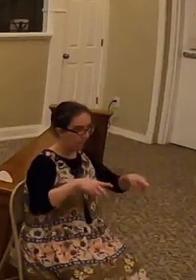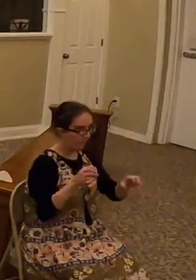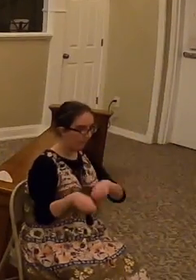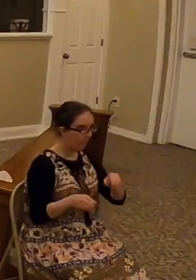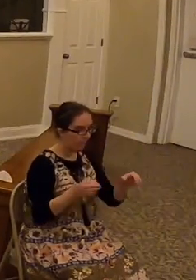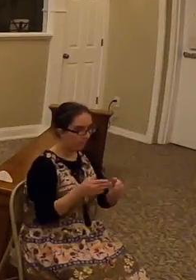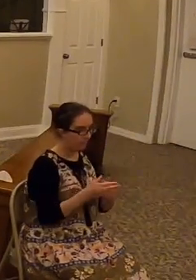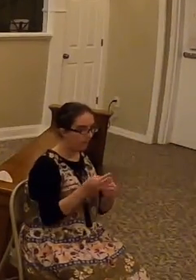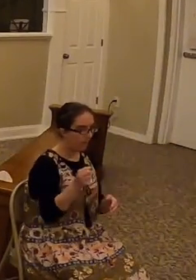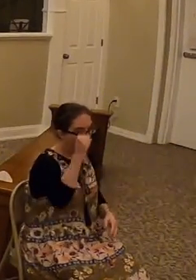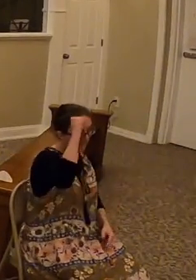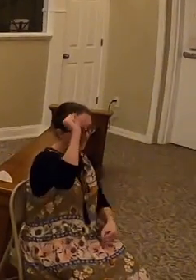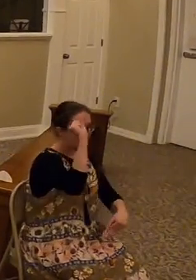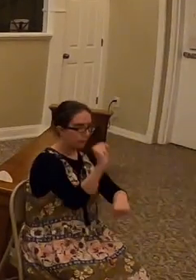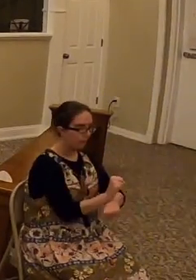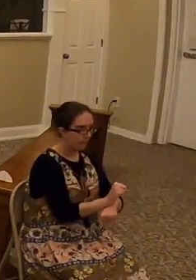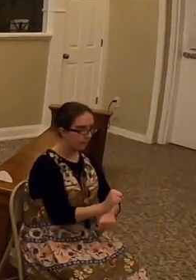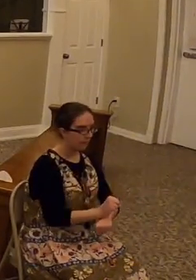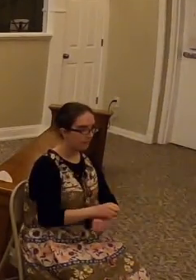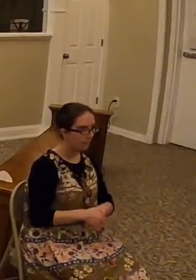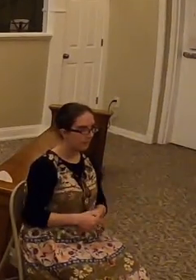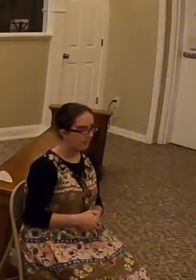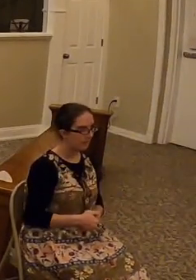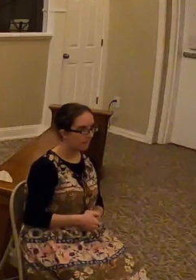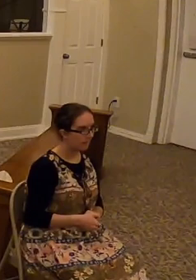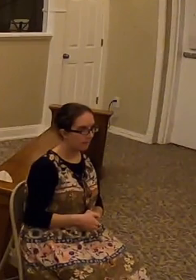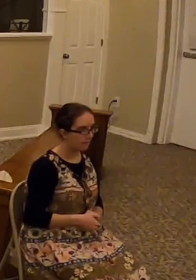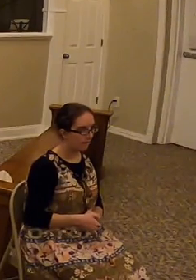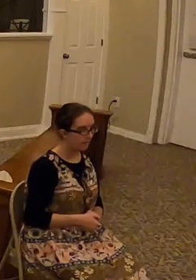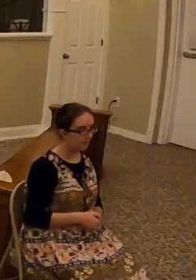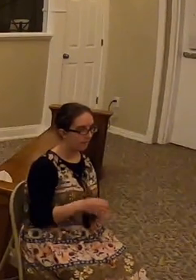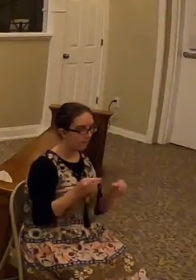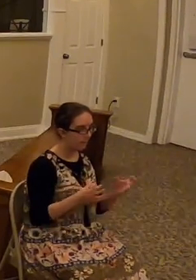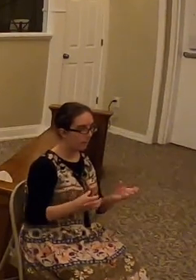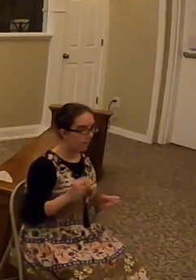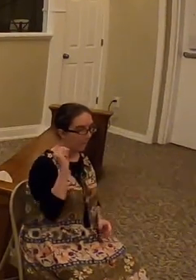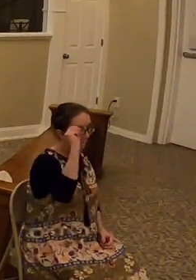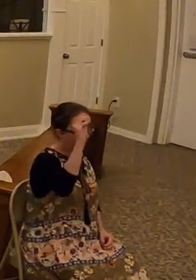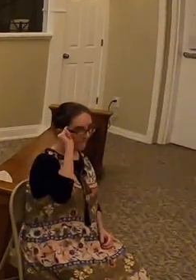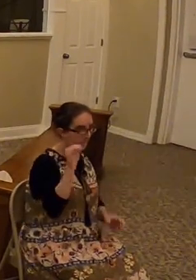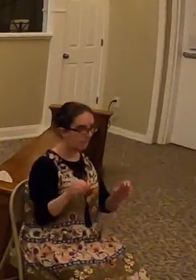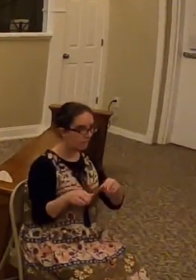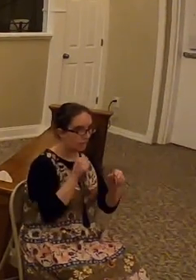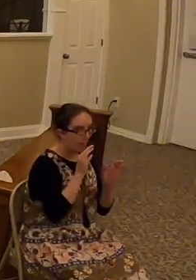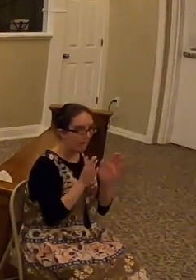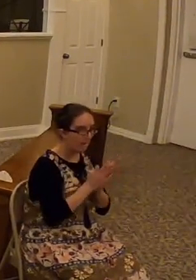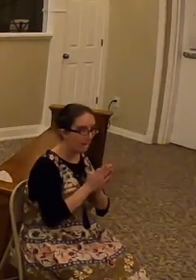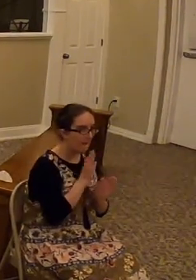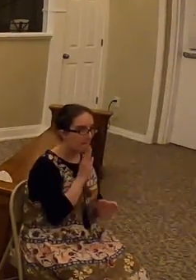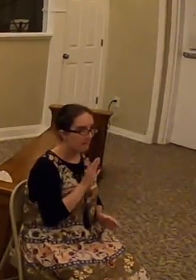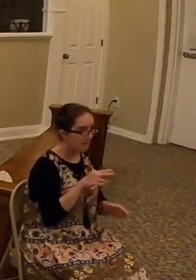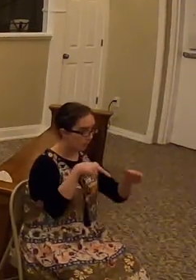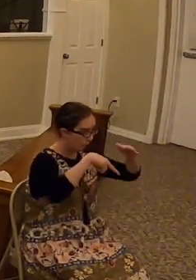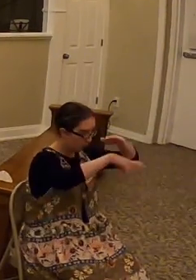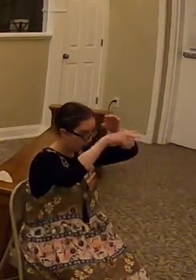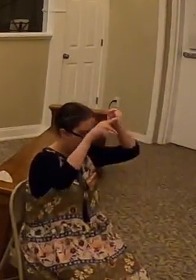does. That's part of his work. Amen. So, if you want a ministry, don't pray to be a prophet.